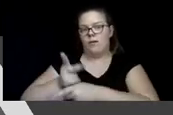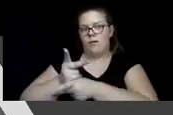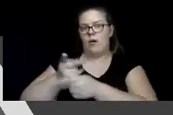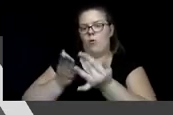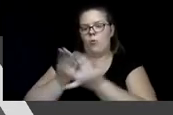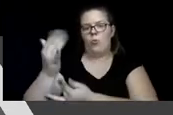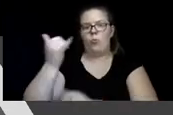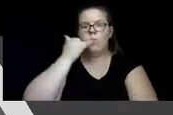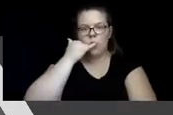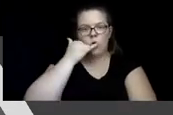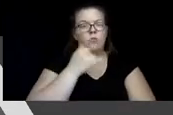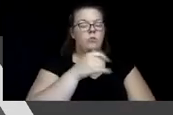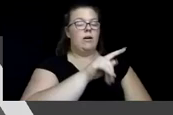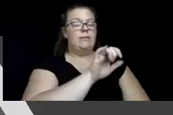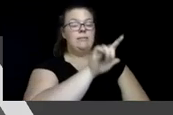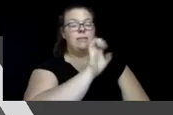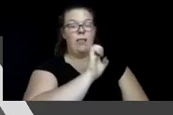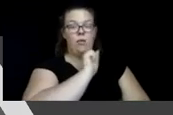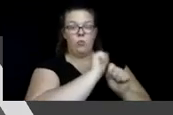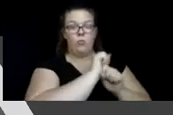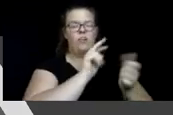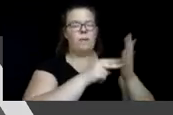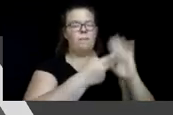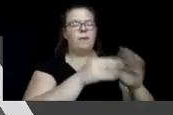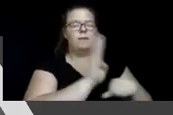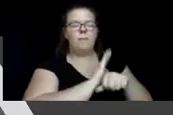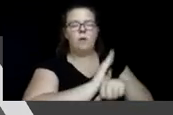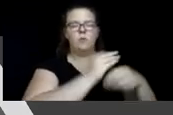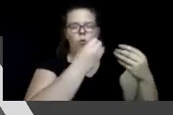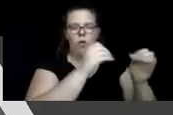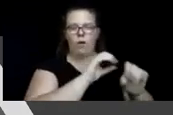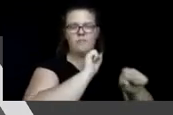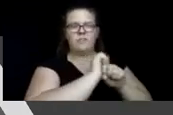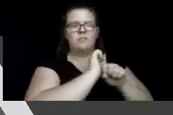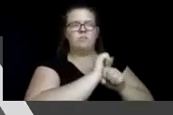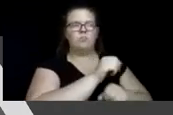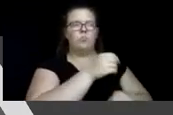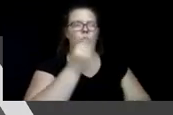So telework is like our business office that is working from home.